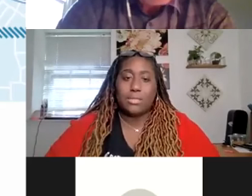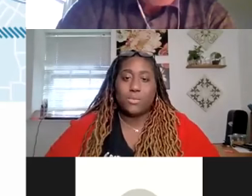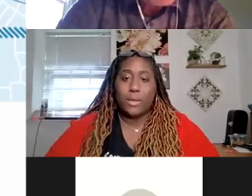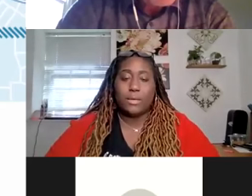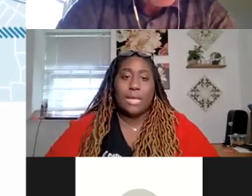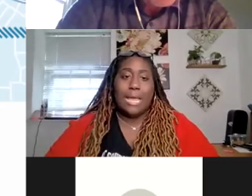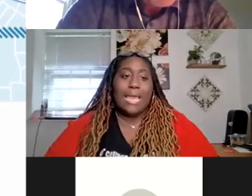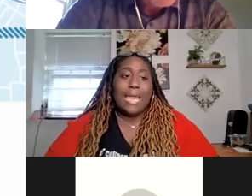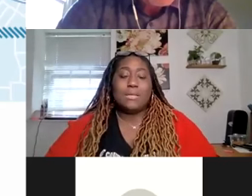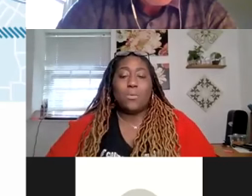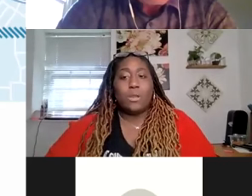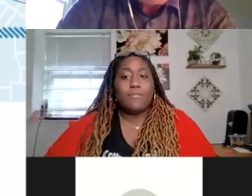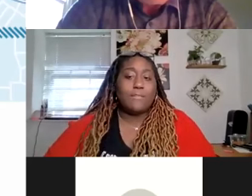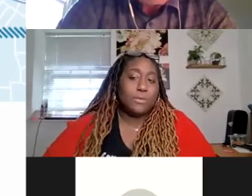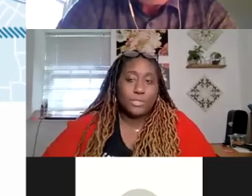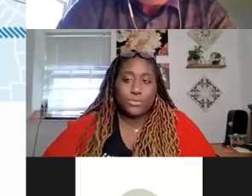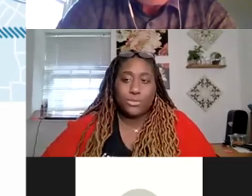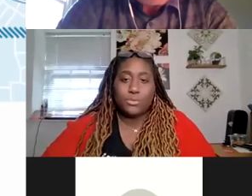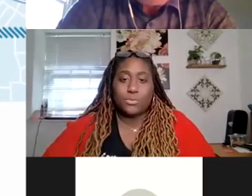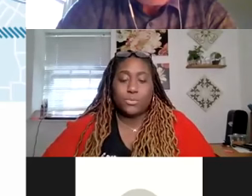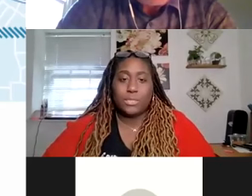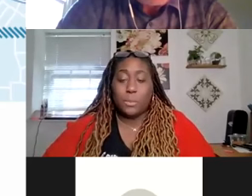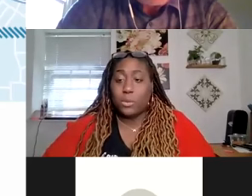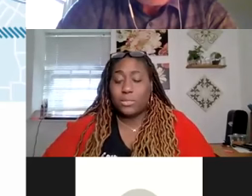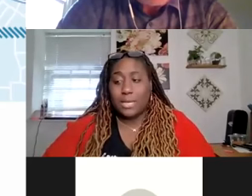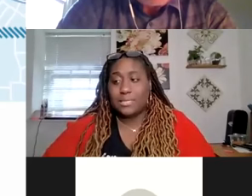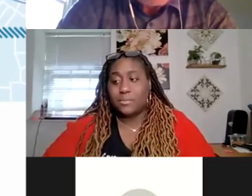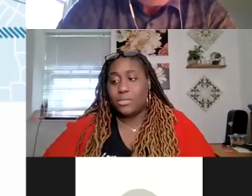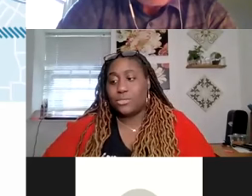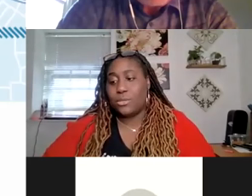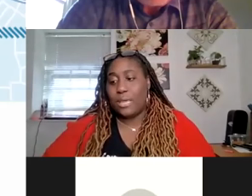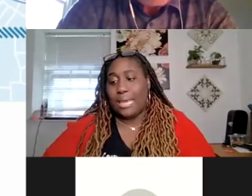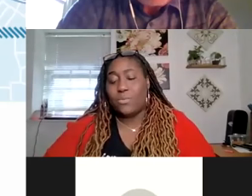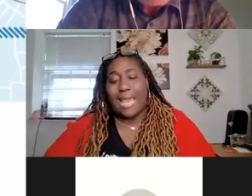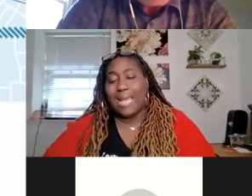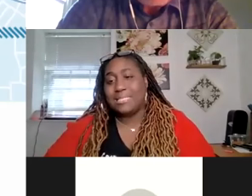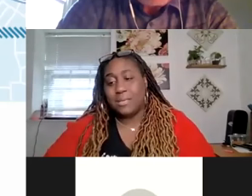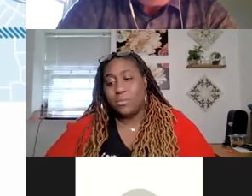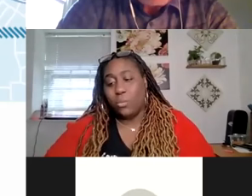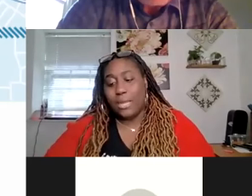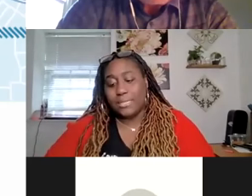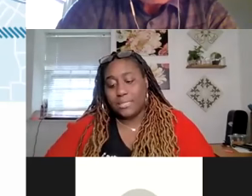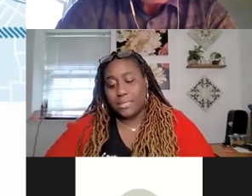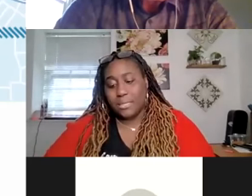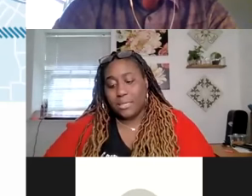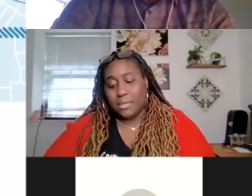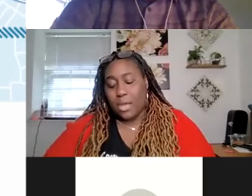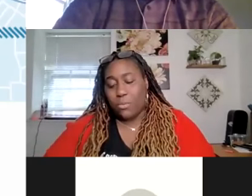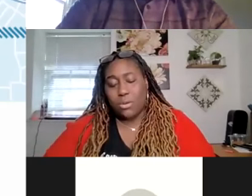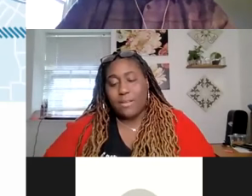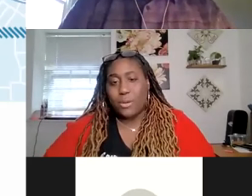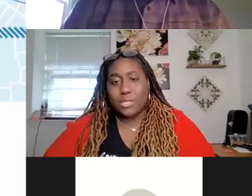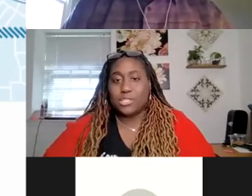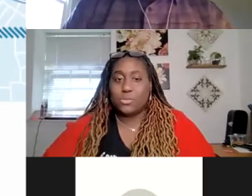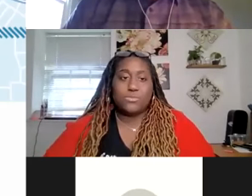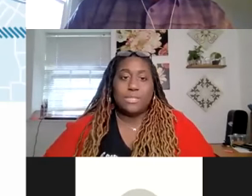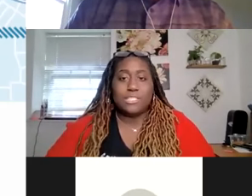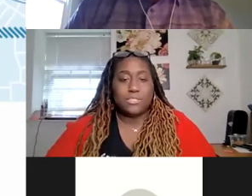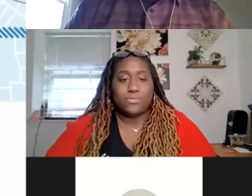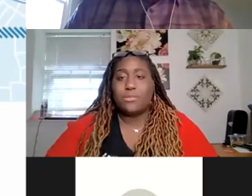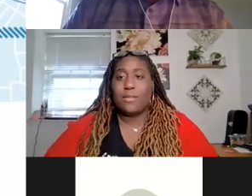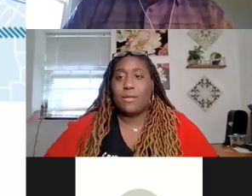coaching model as well. And in one of our focus groups, we spoke with customers and we asked them what one of our